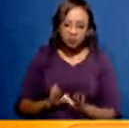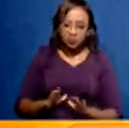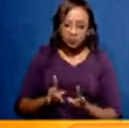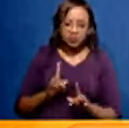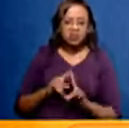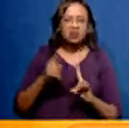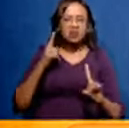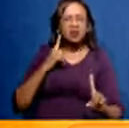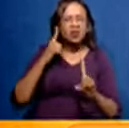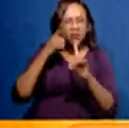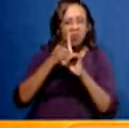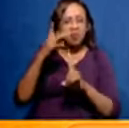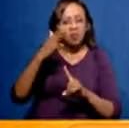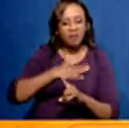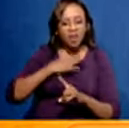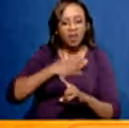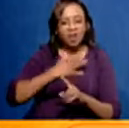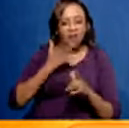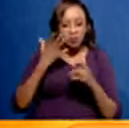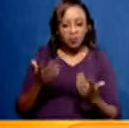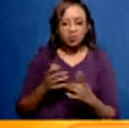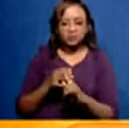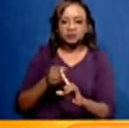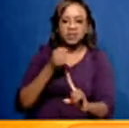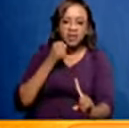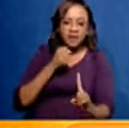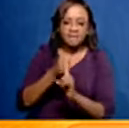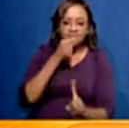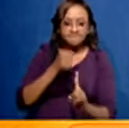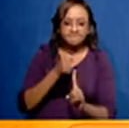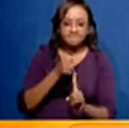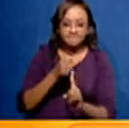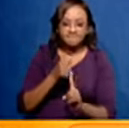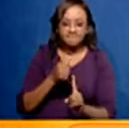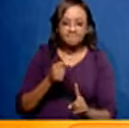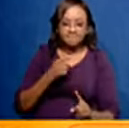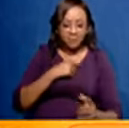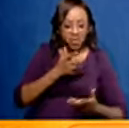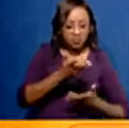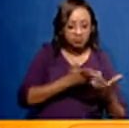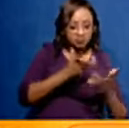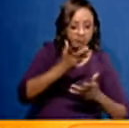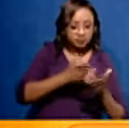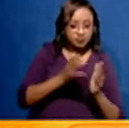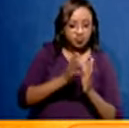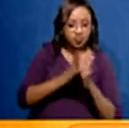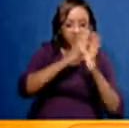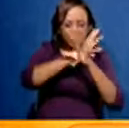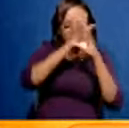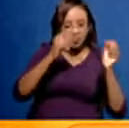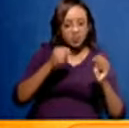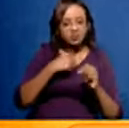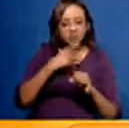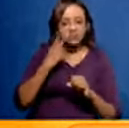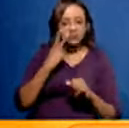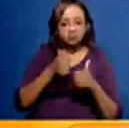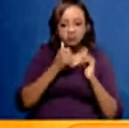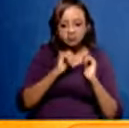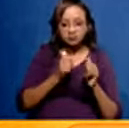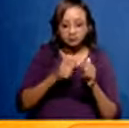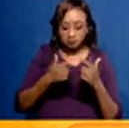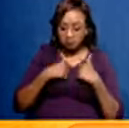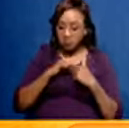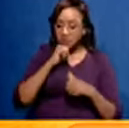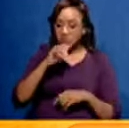impact. The conversation I had with the president was a really good one, and there are clear similarities between the president and myself. I'm not the